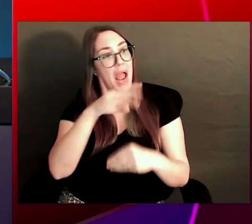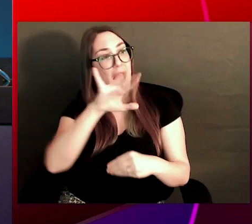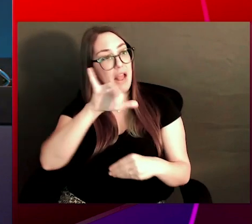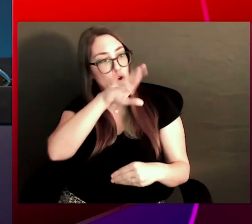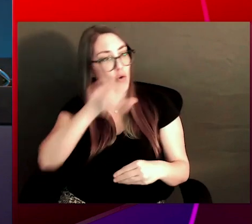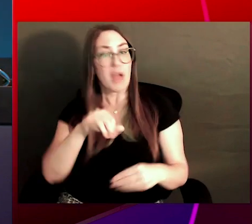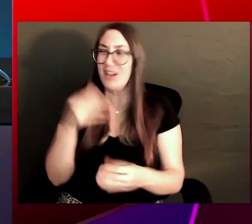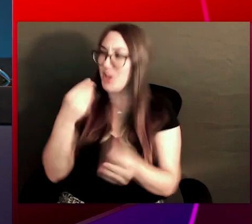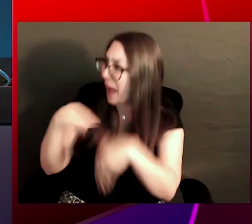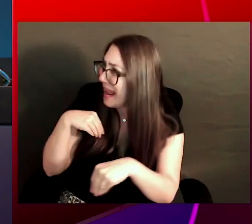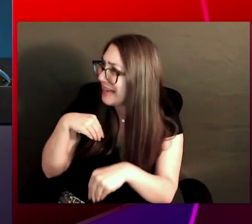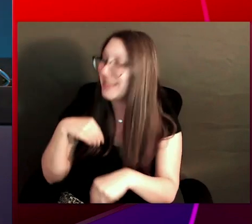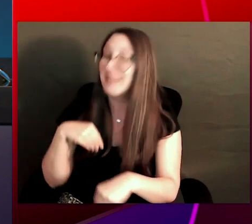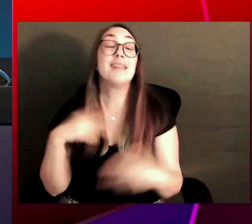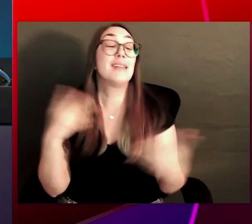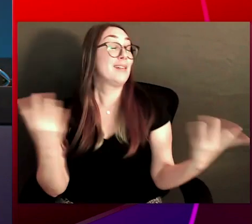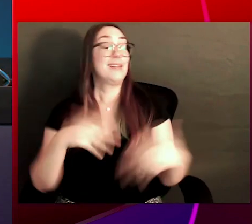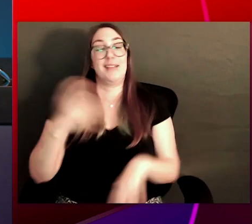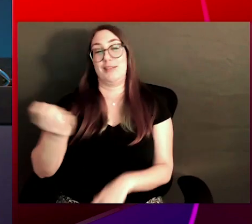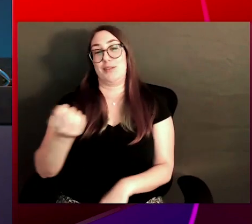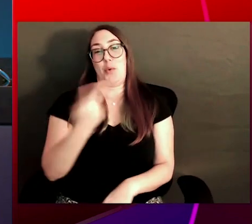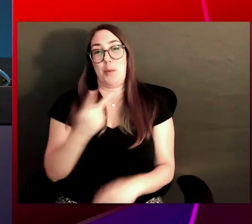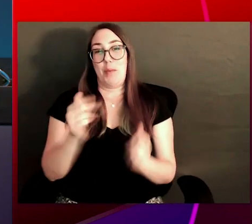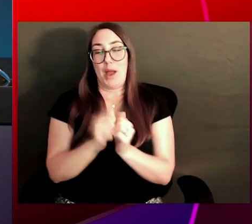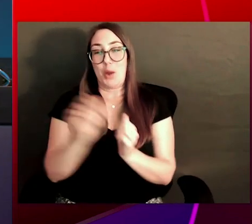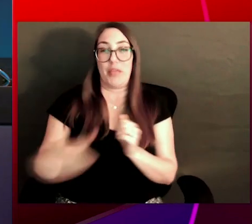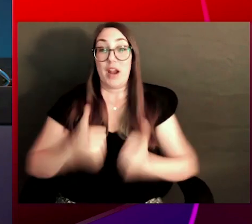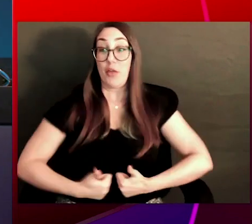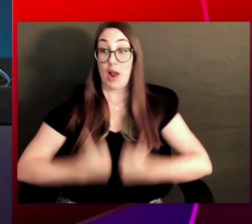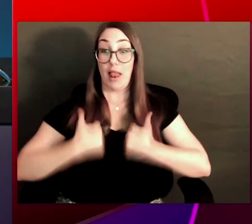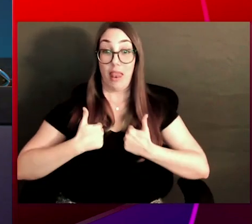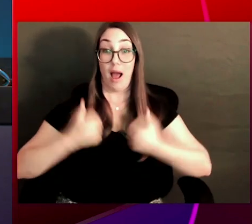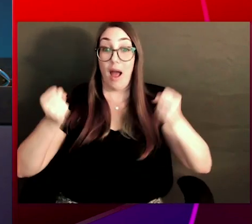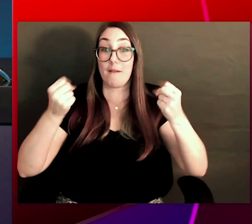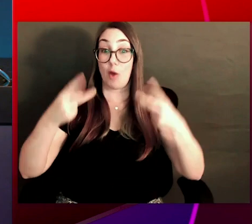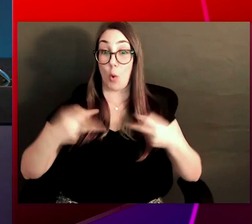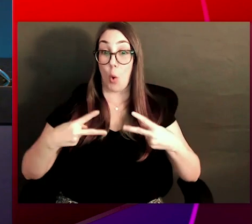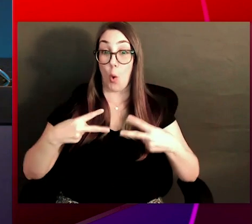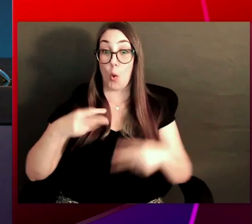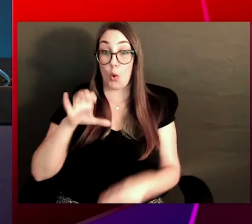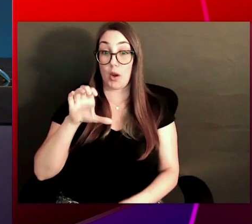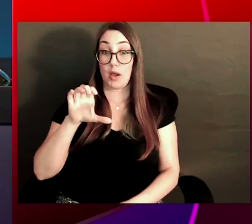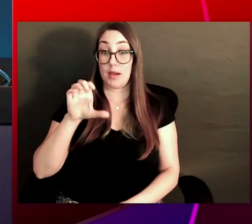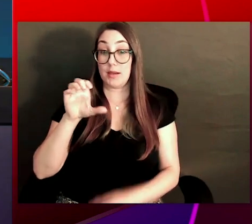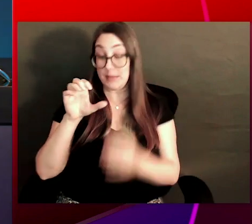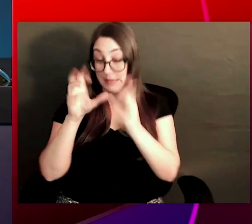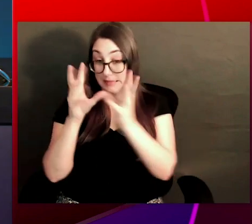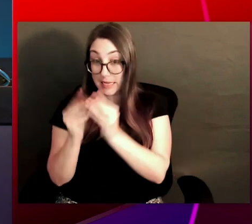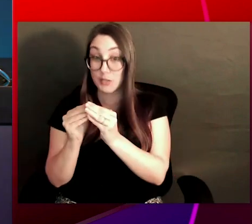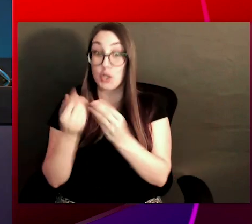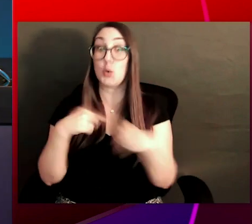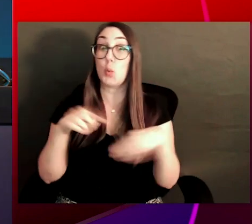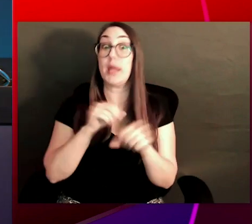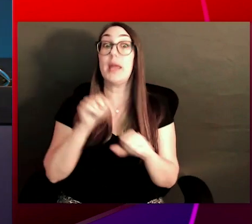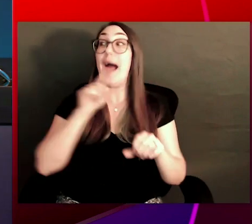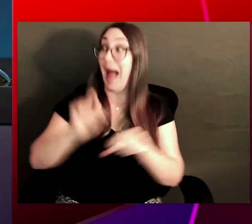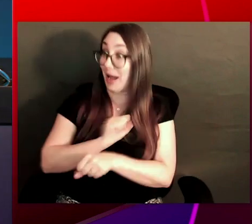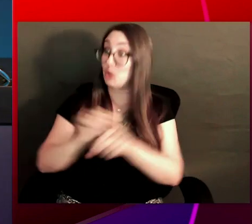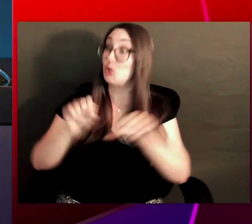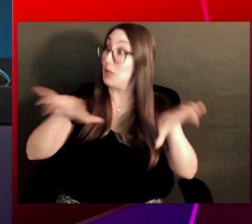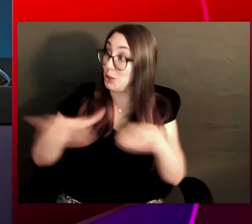So we are back with another live coding session. Yeah. So Code Corner. We actually do some coding live here for